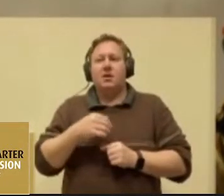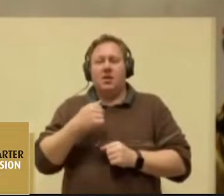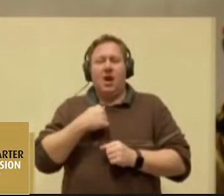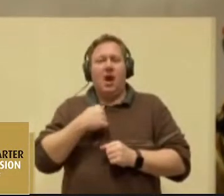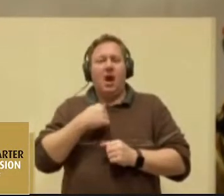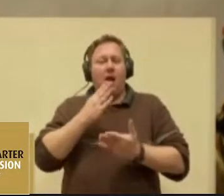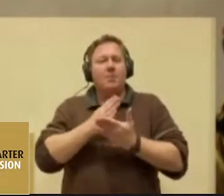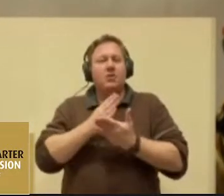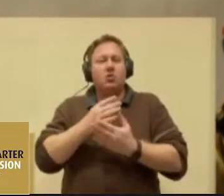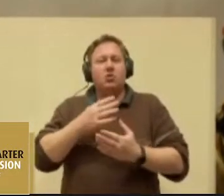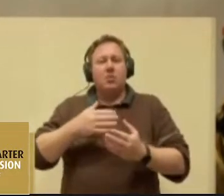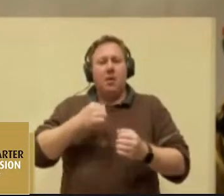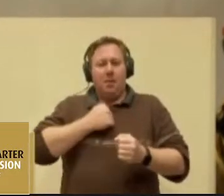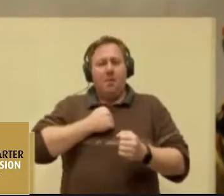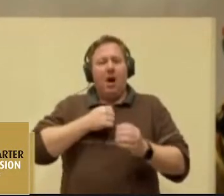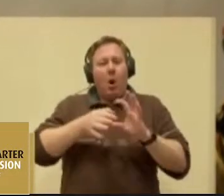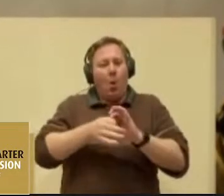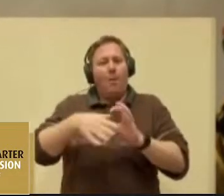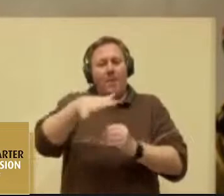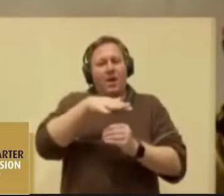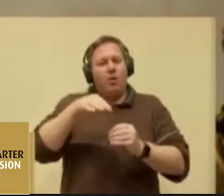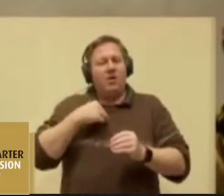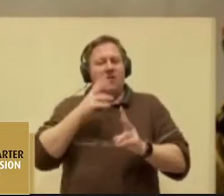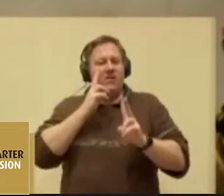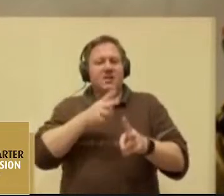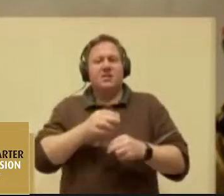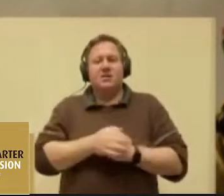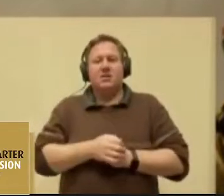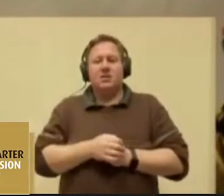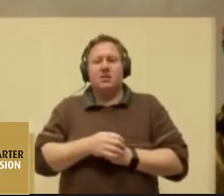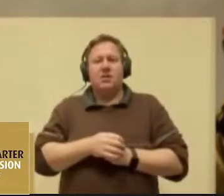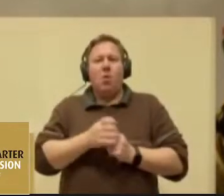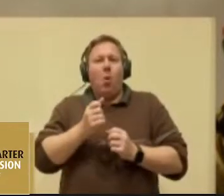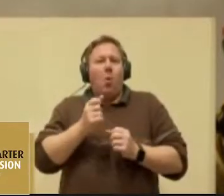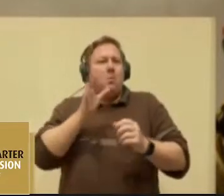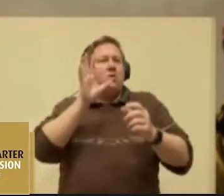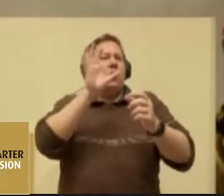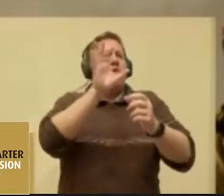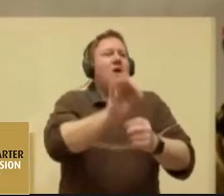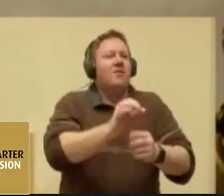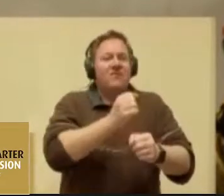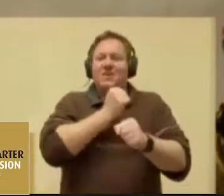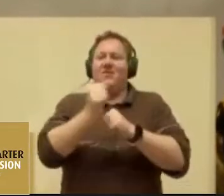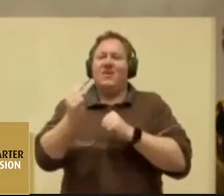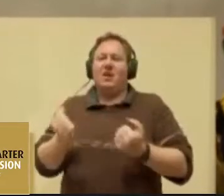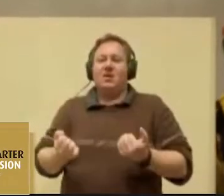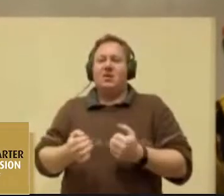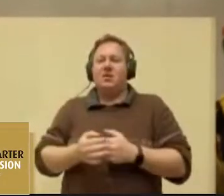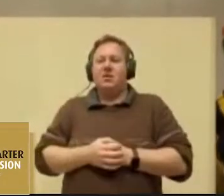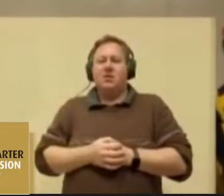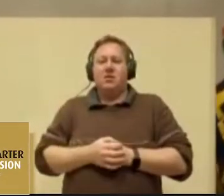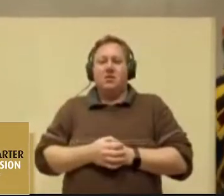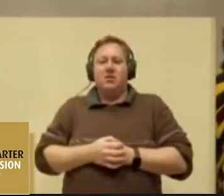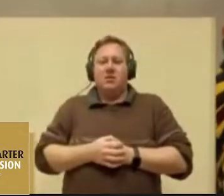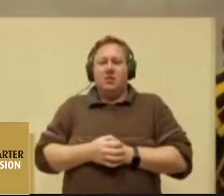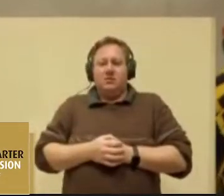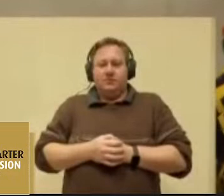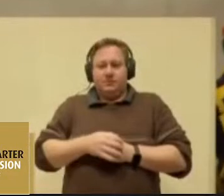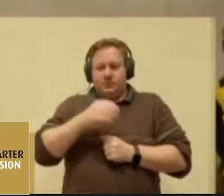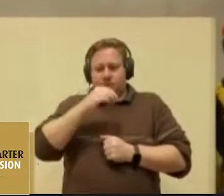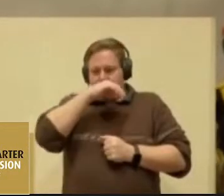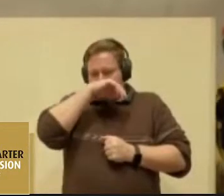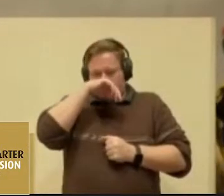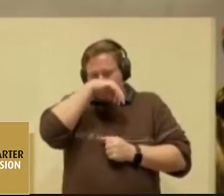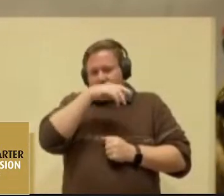constituency area i could never almost reach there because i started from what is what is the area